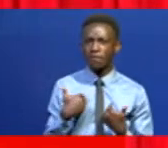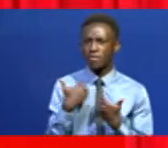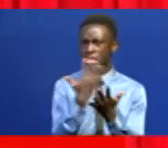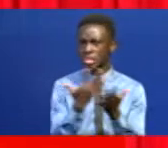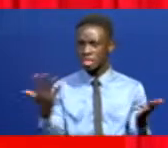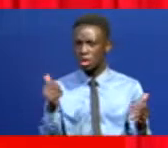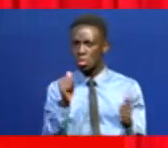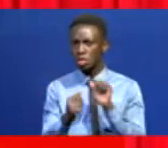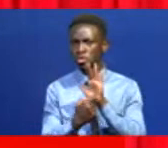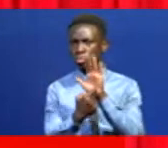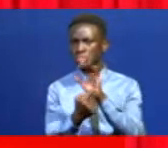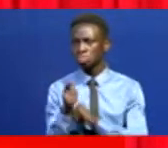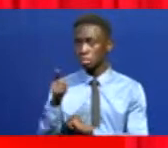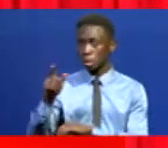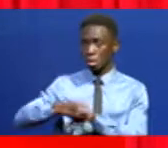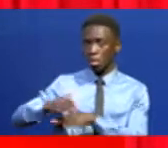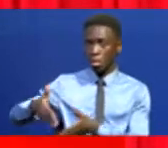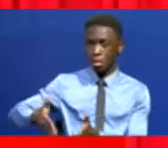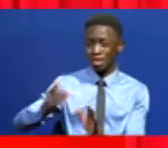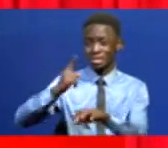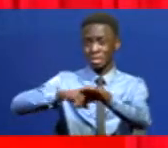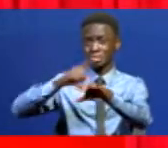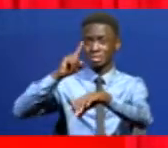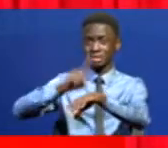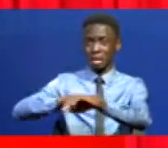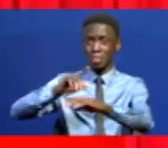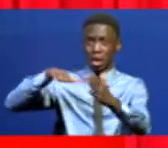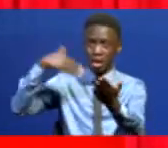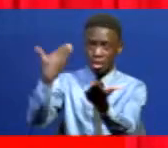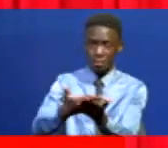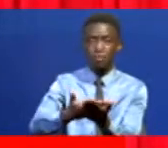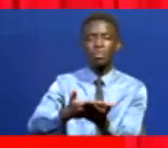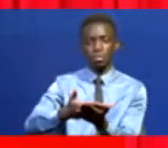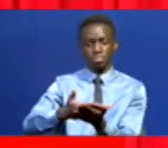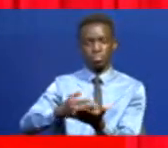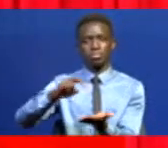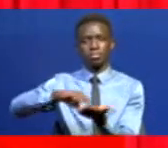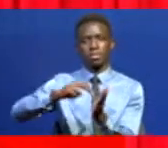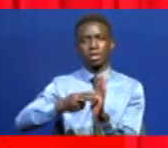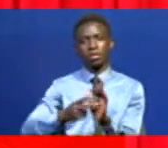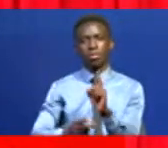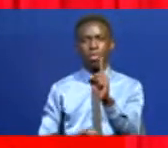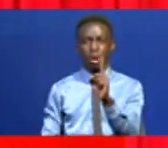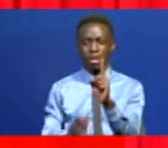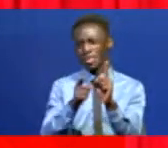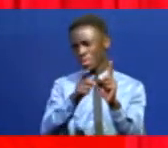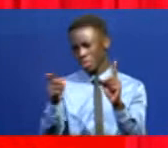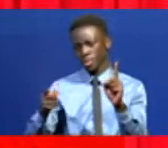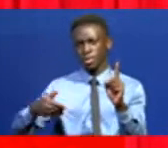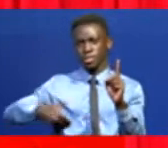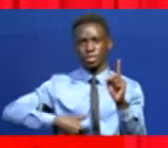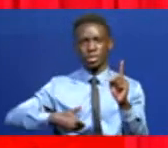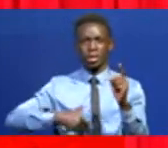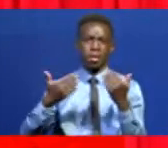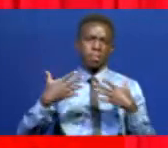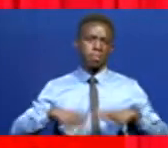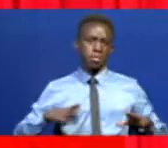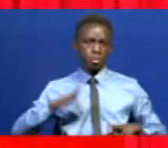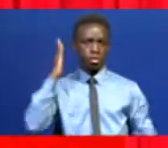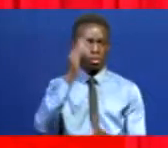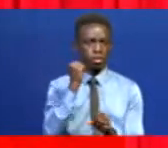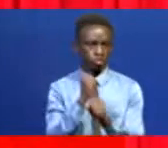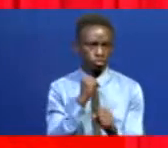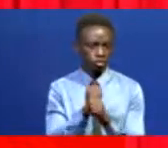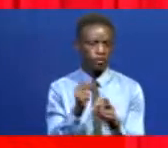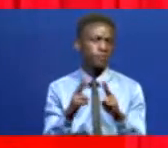this particular pathway, when the time comes, is one of those that our young people will be able to do very well,